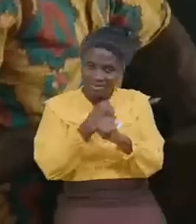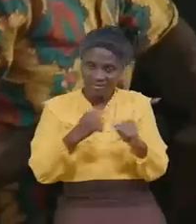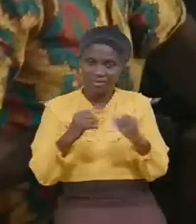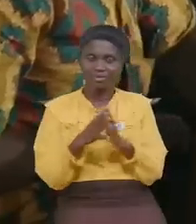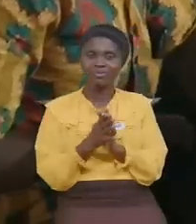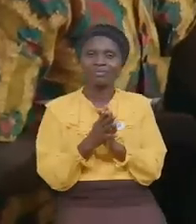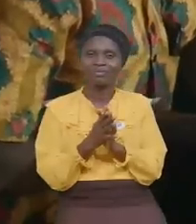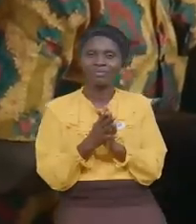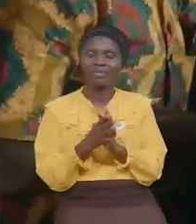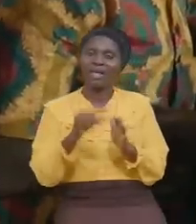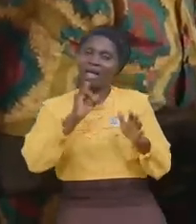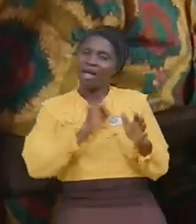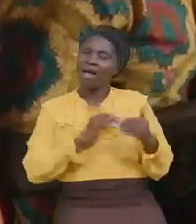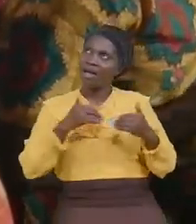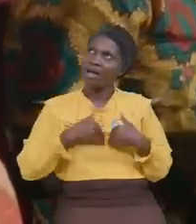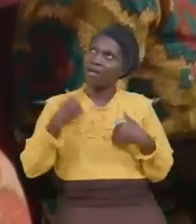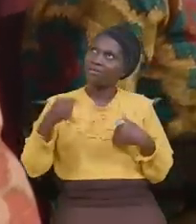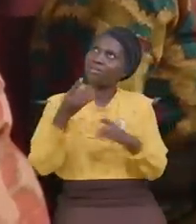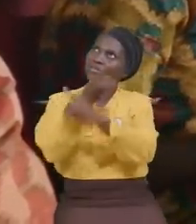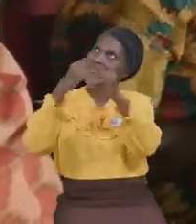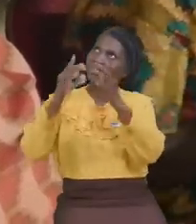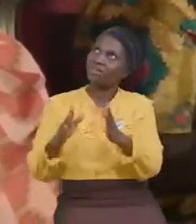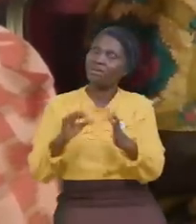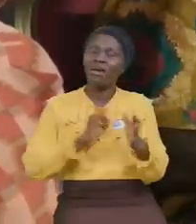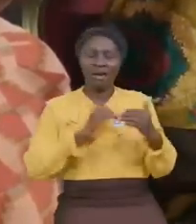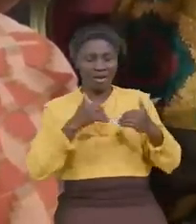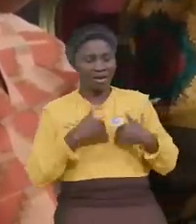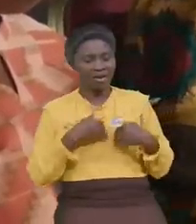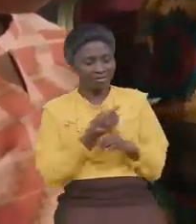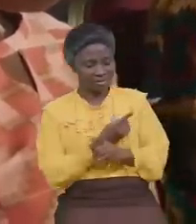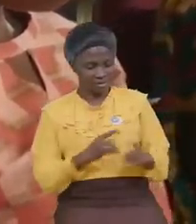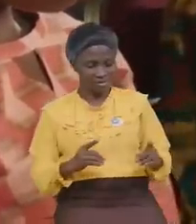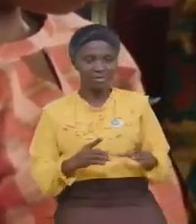I have the deliverer, I have deliverance.